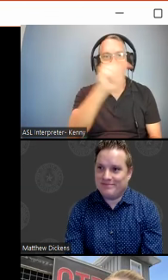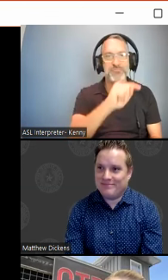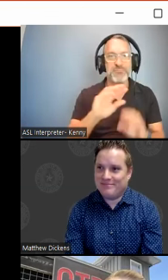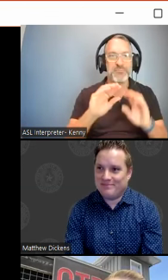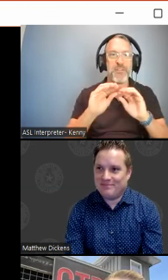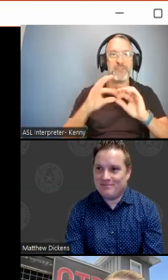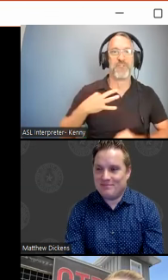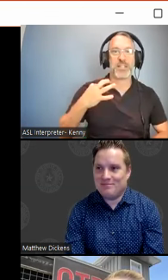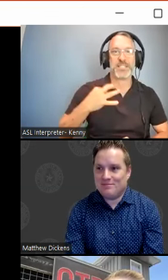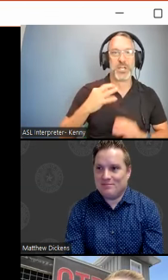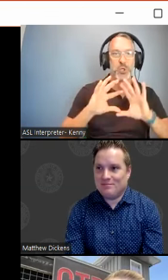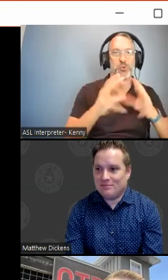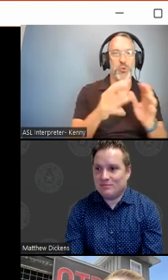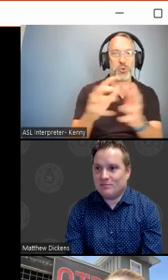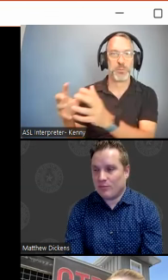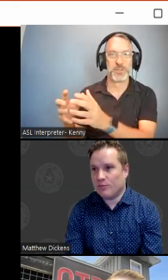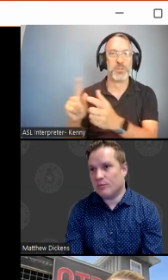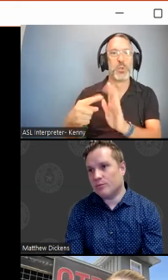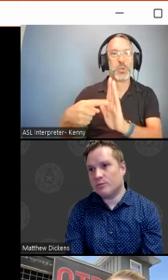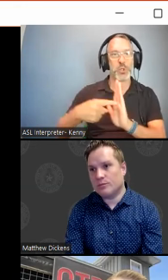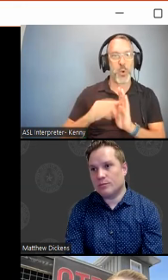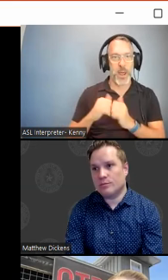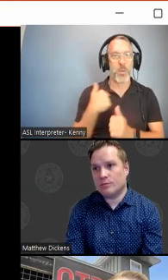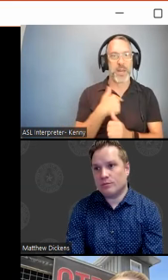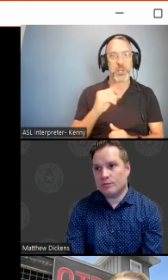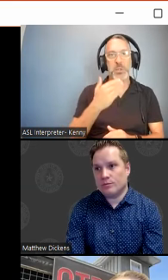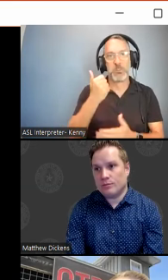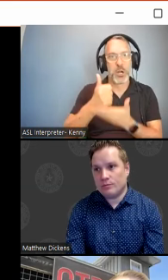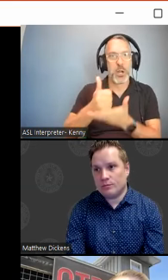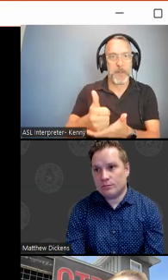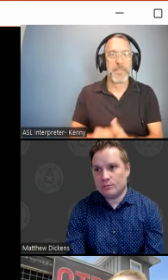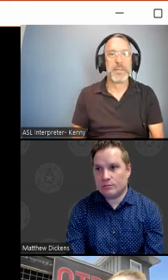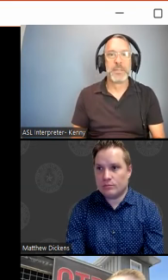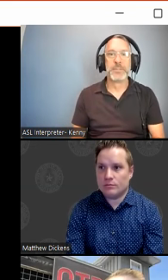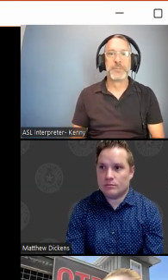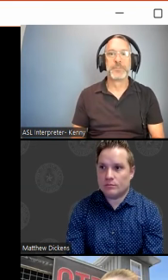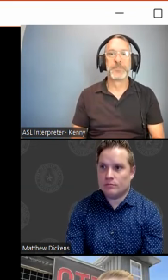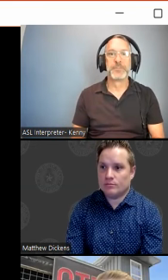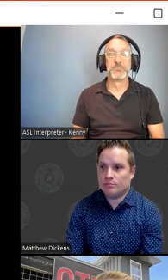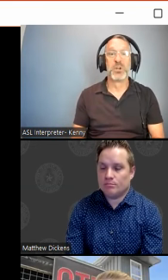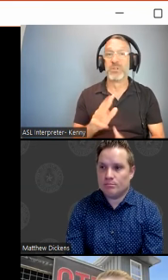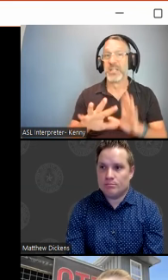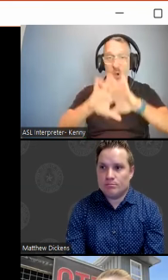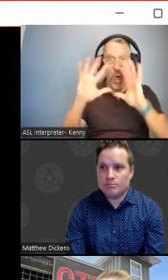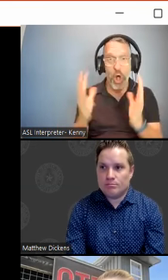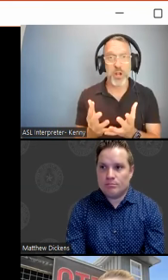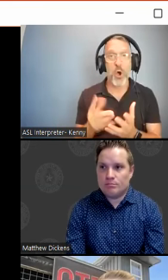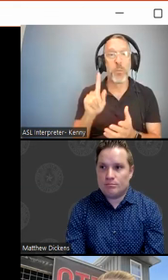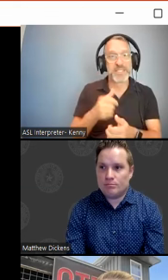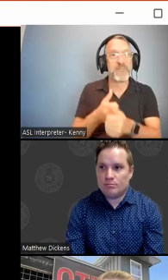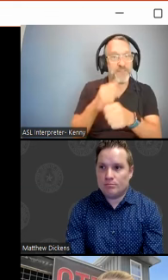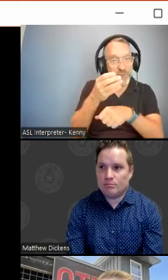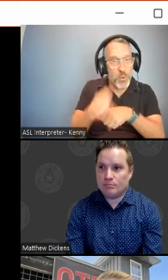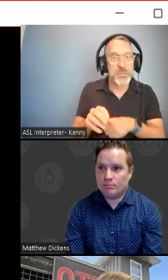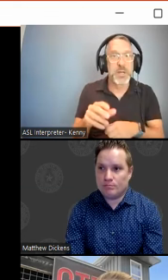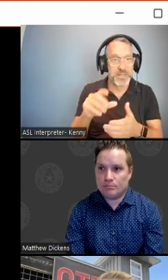volunteer groups to show how we can do it to help. But all in all, we have to have enforcement of these